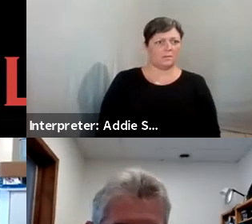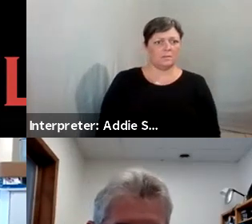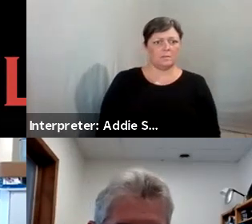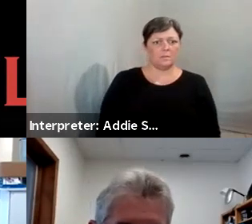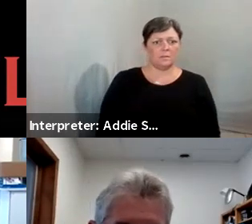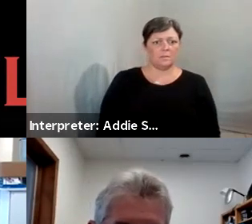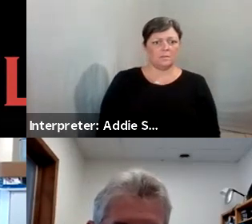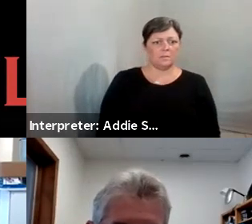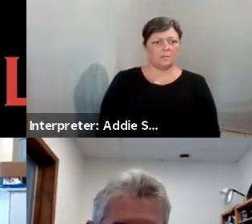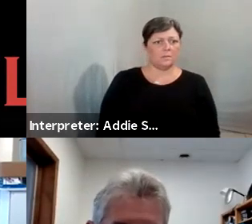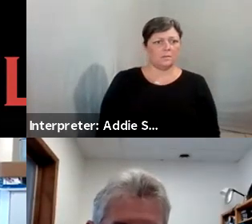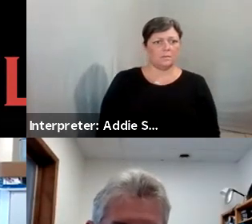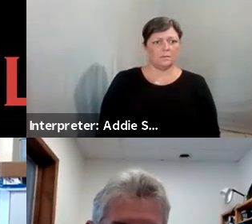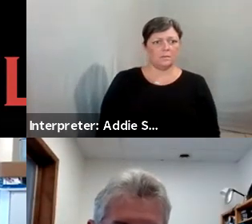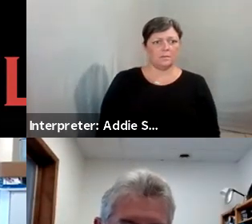we'll.